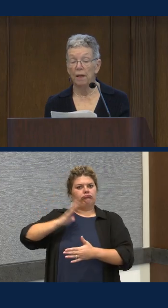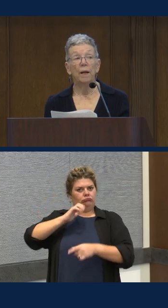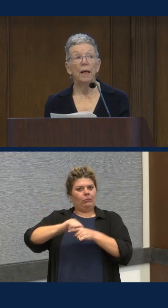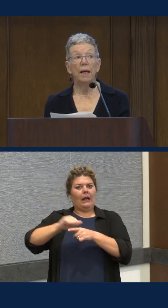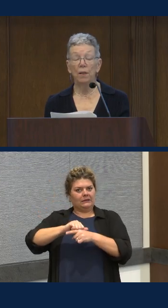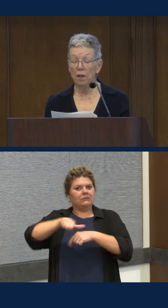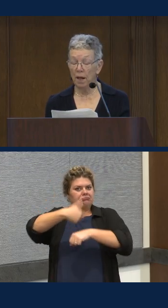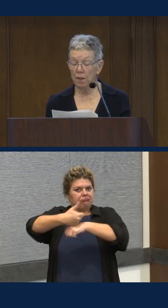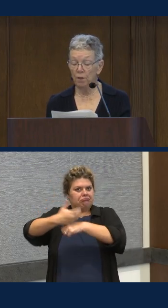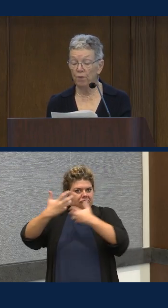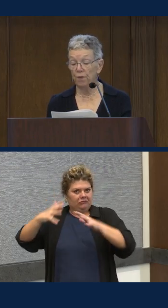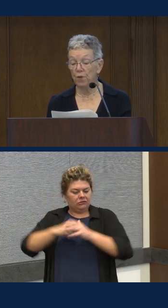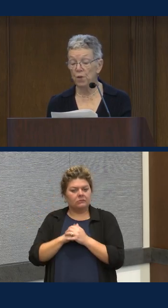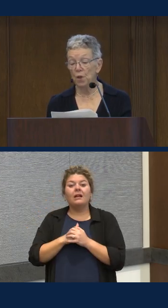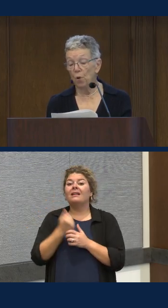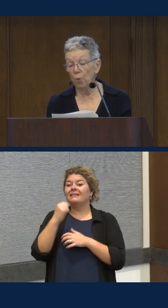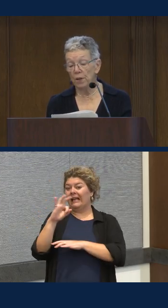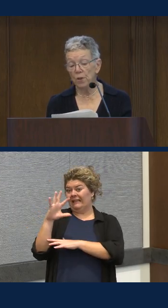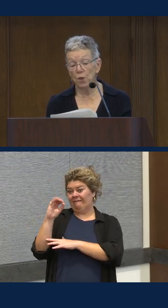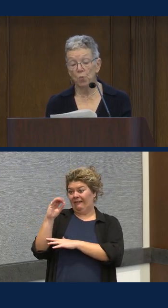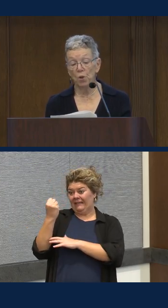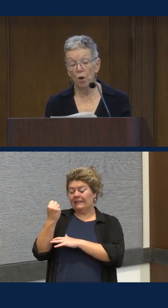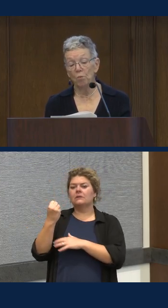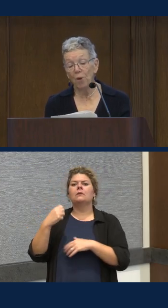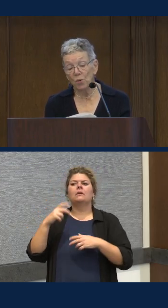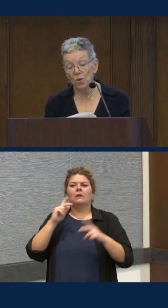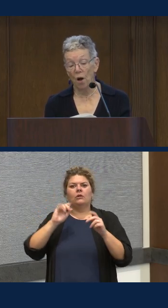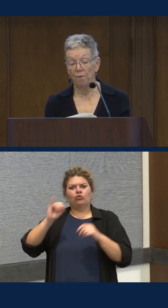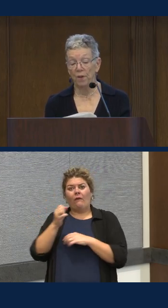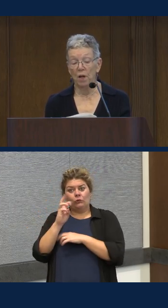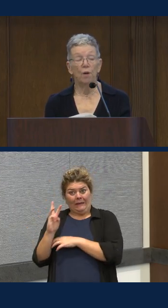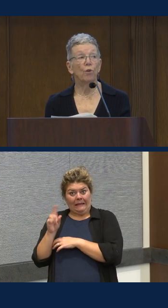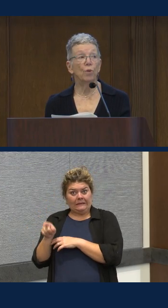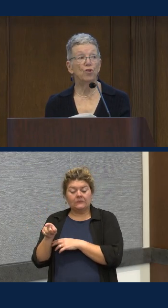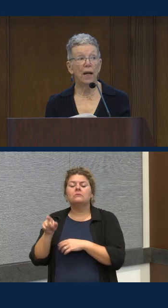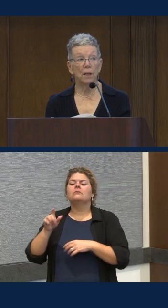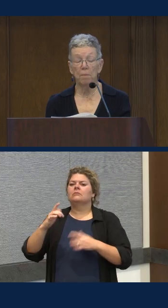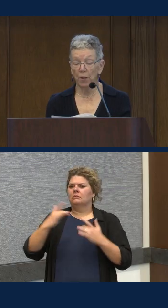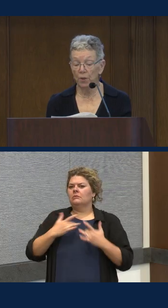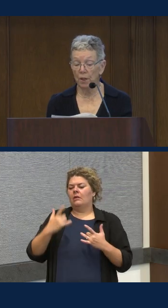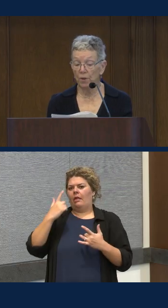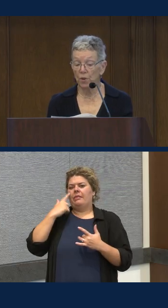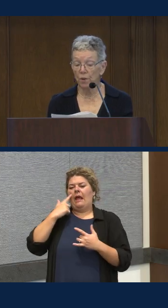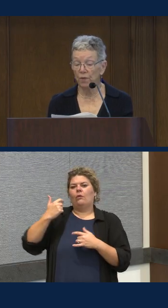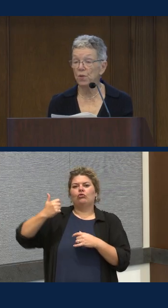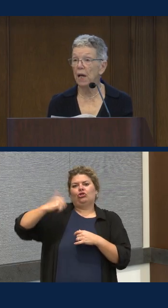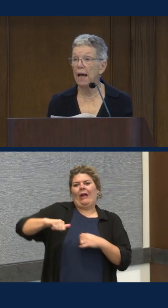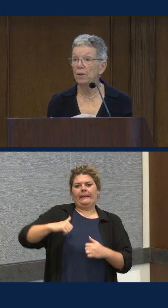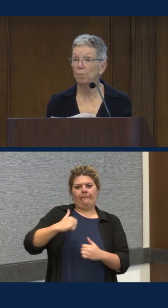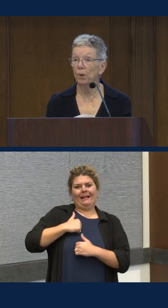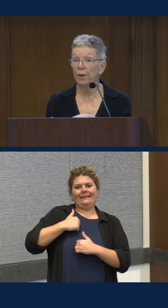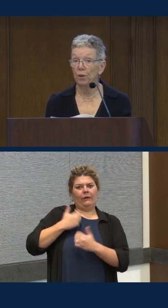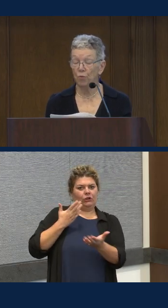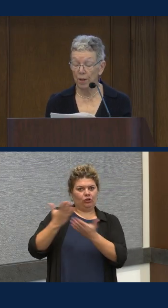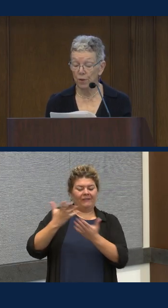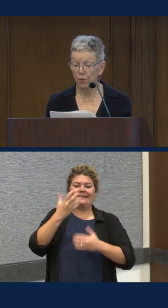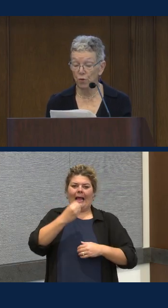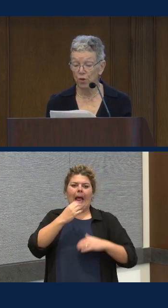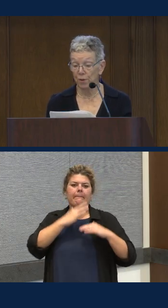practices. In the 1950s, witnesses were known most often for rejecting military service and